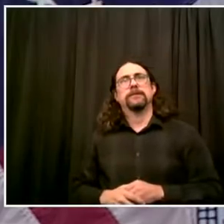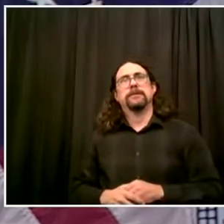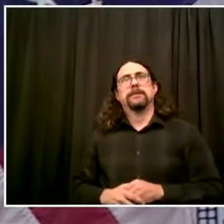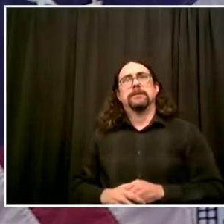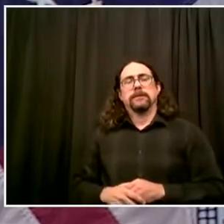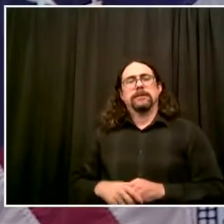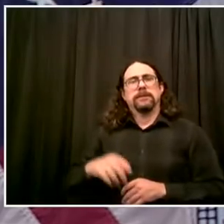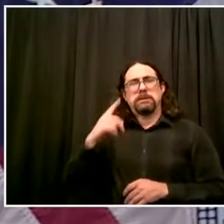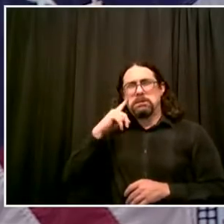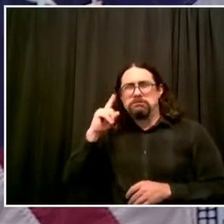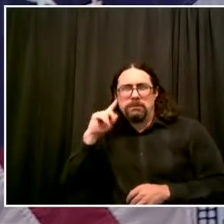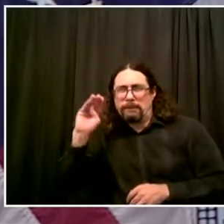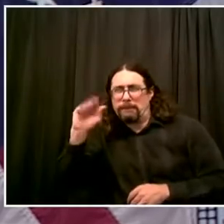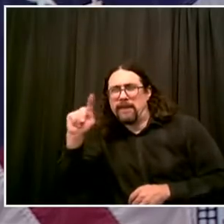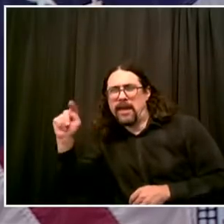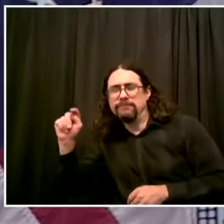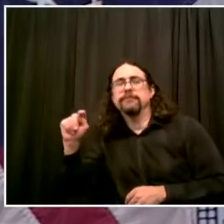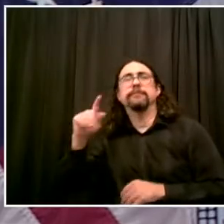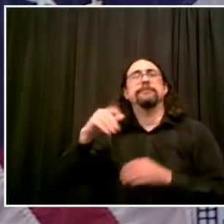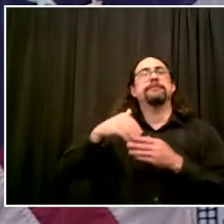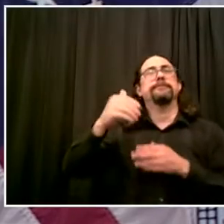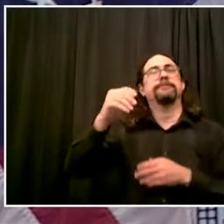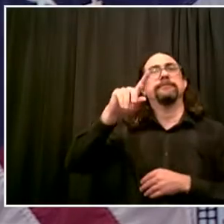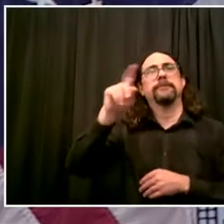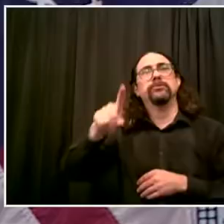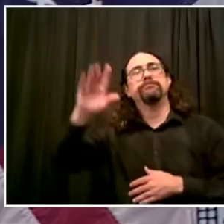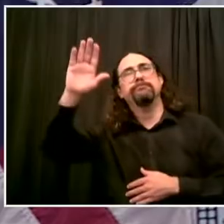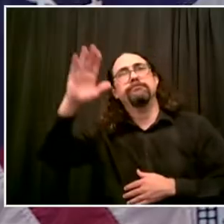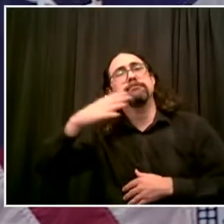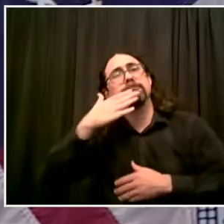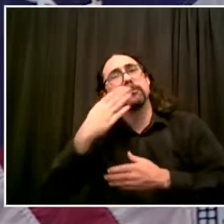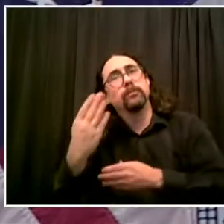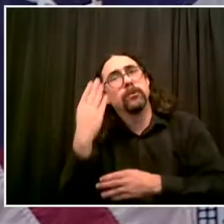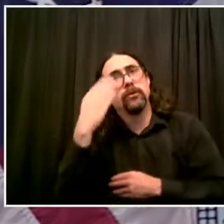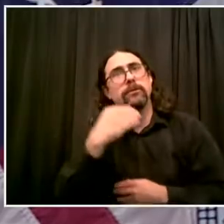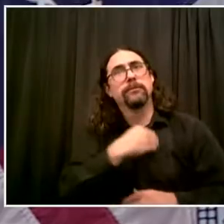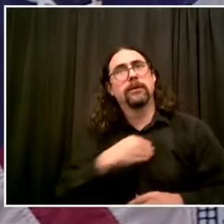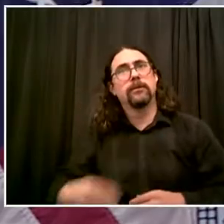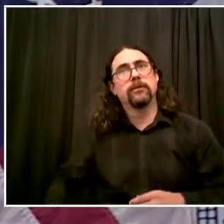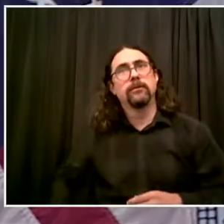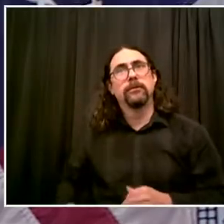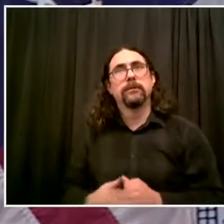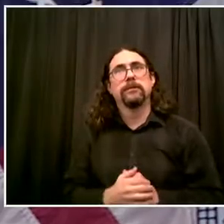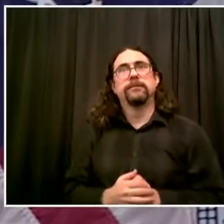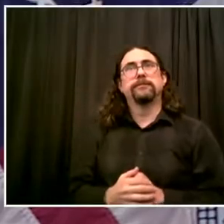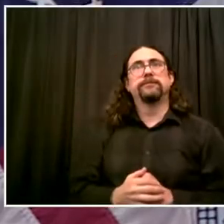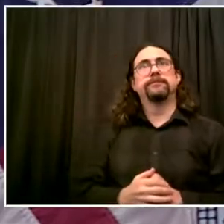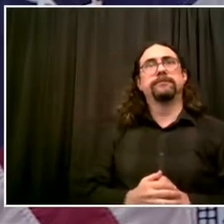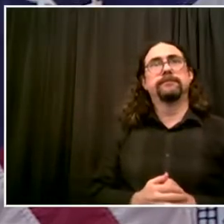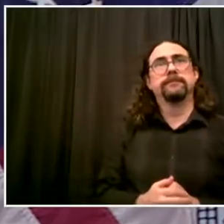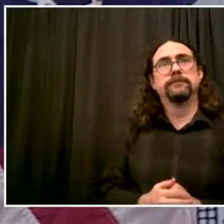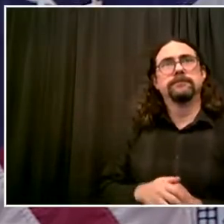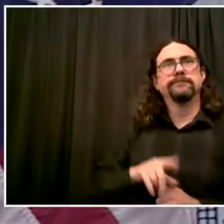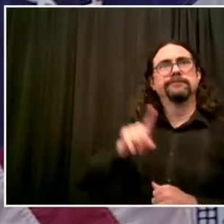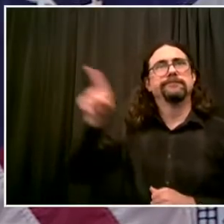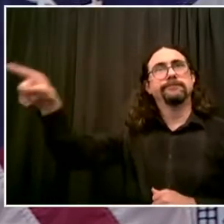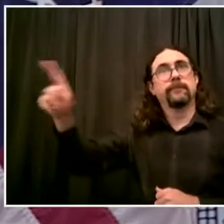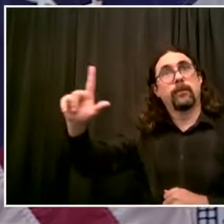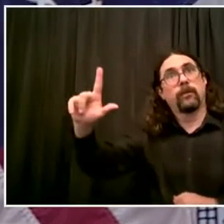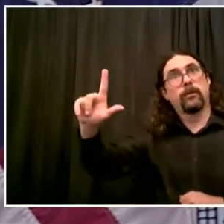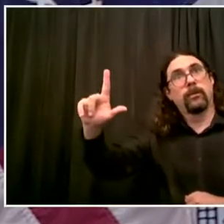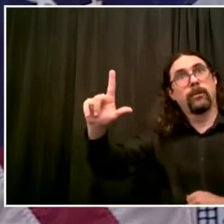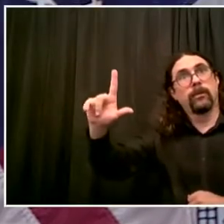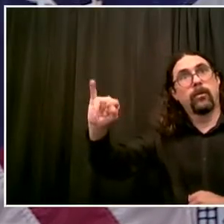should repeal laws that were passed in May restricting beach attendance to locals only. And I have a follow-up. Yeah, Matt,